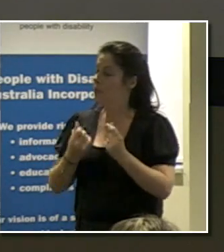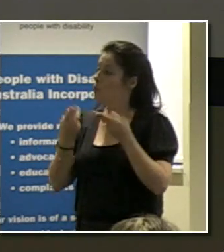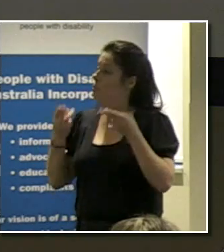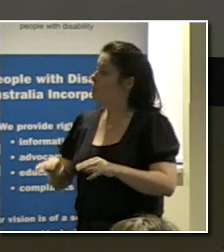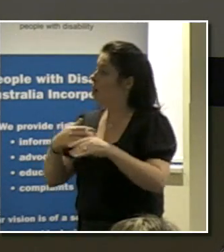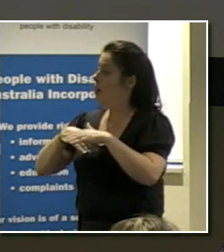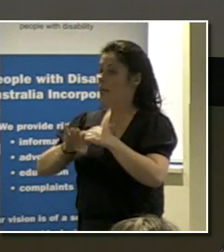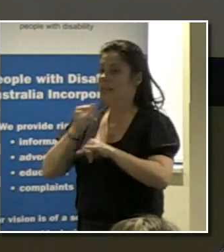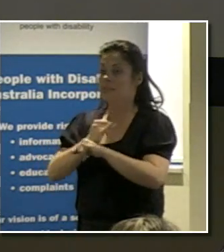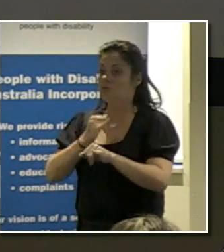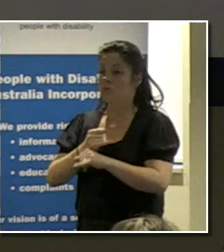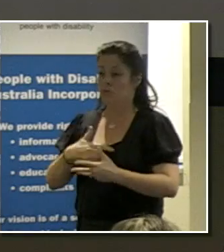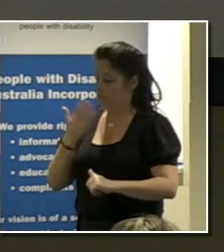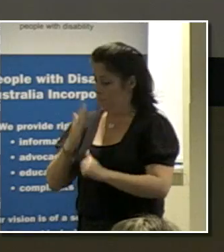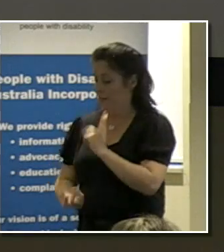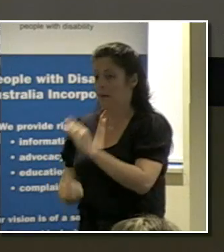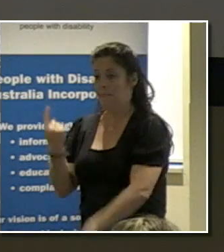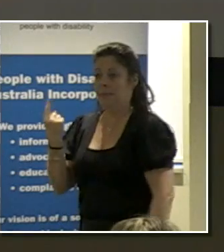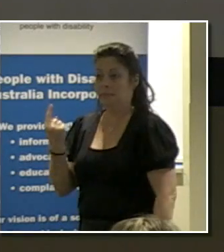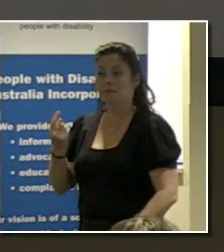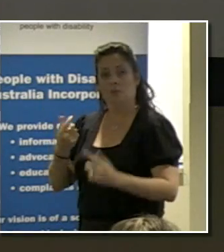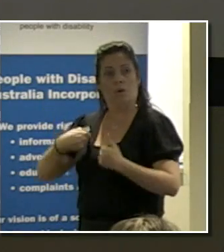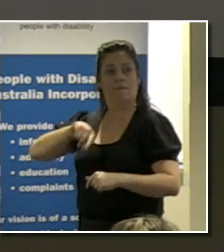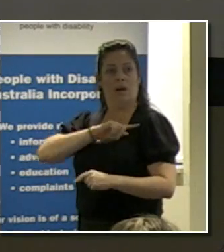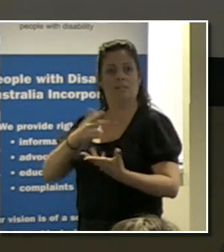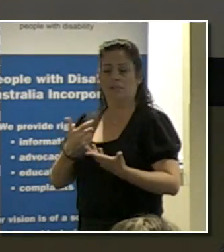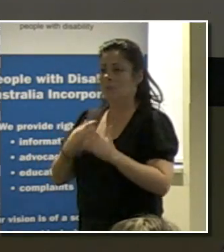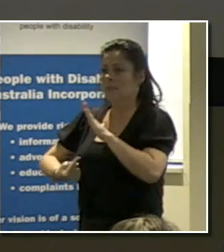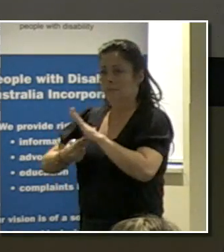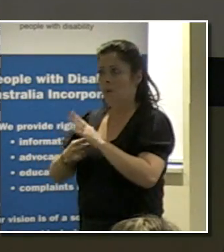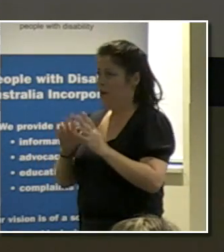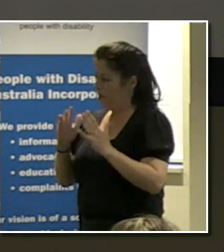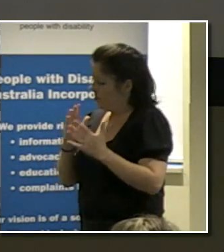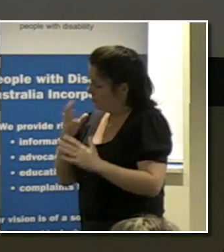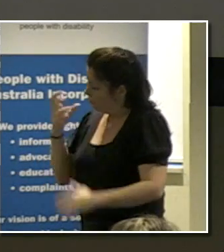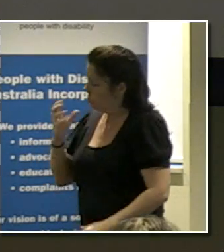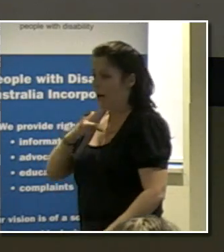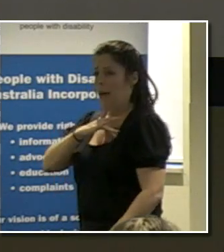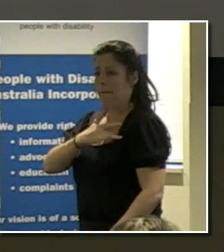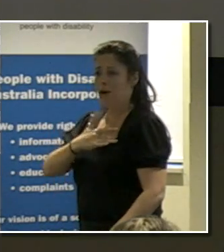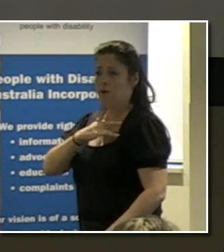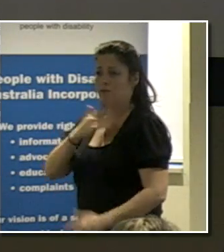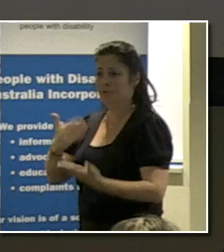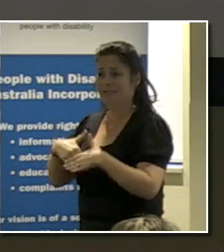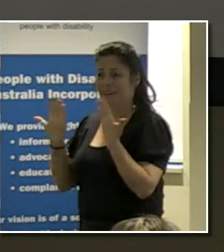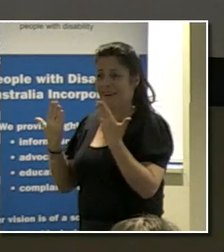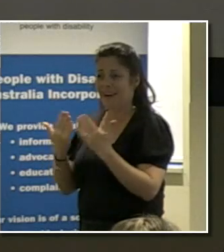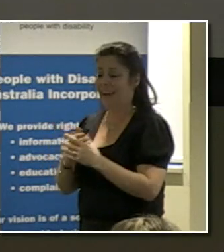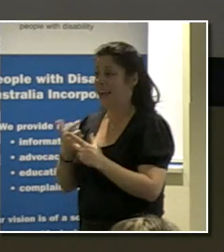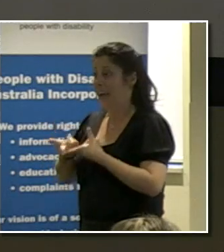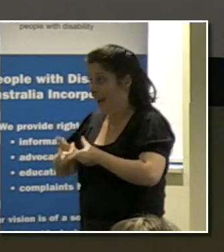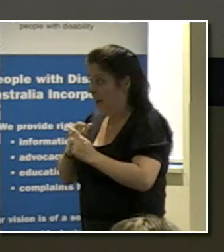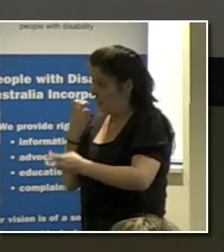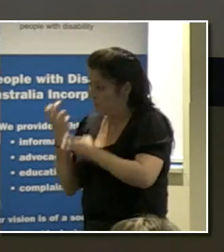basic grace. So doing this was important for us. It was emotional and it was hard to do as well, to actually dig out those